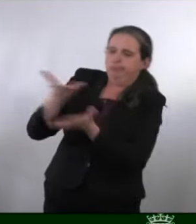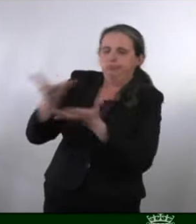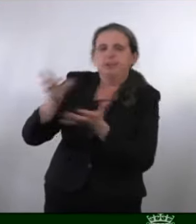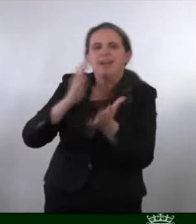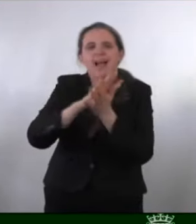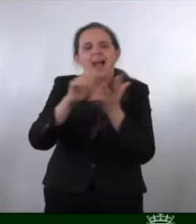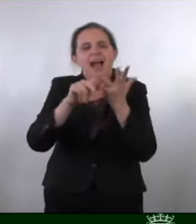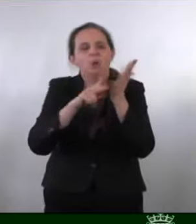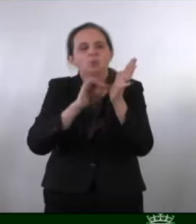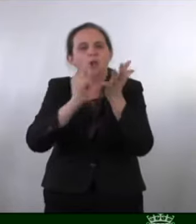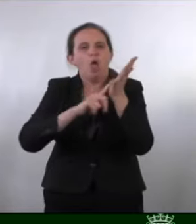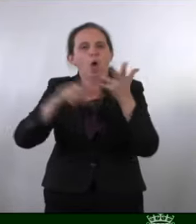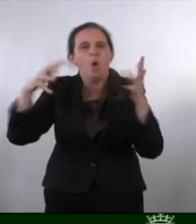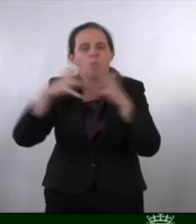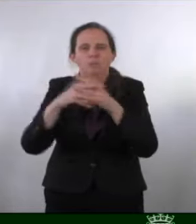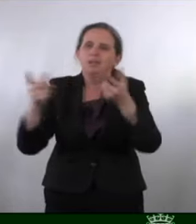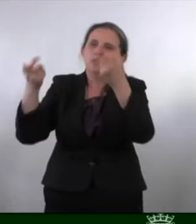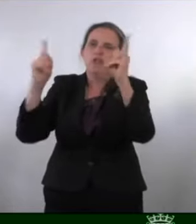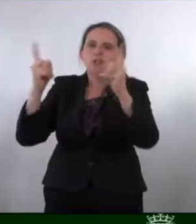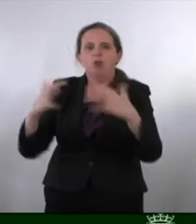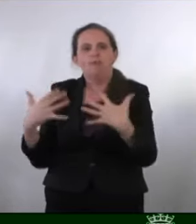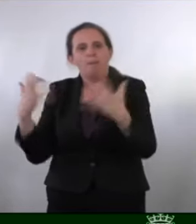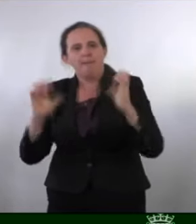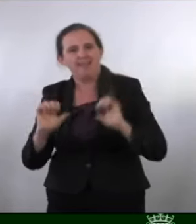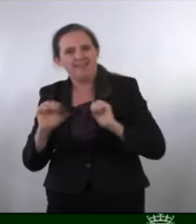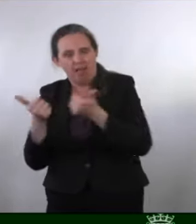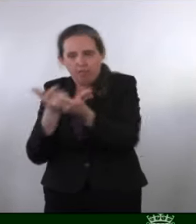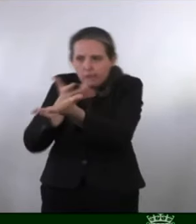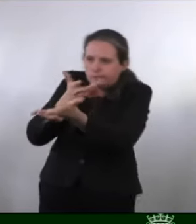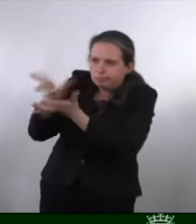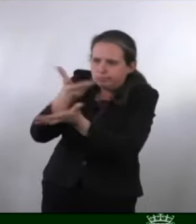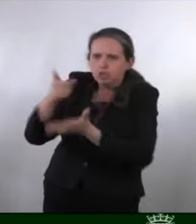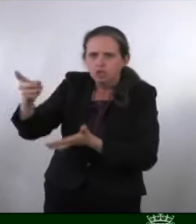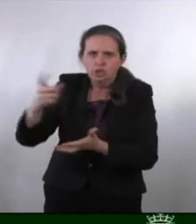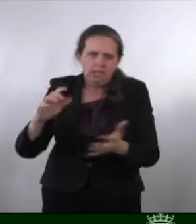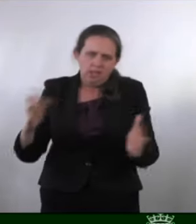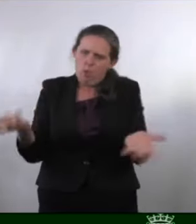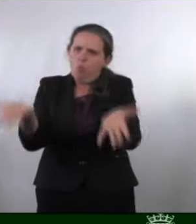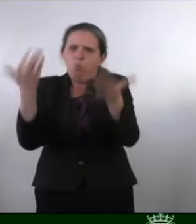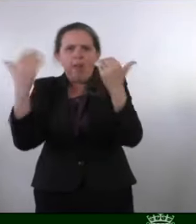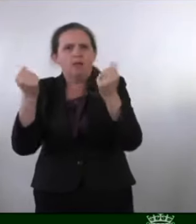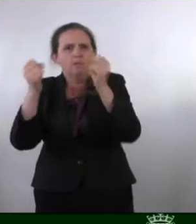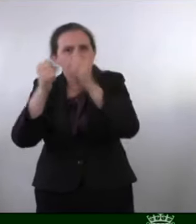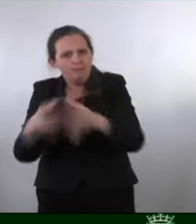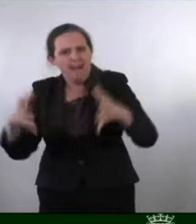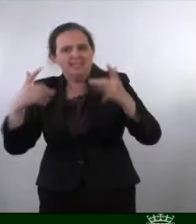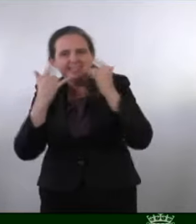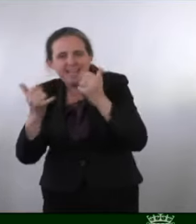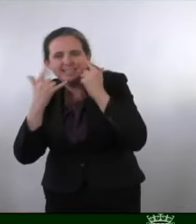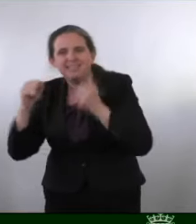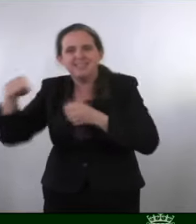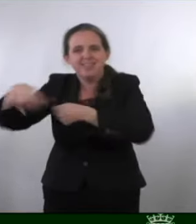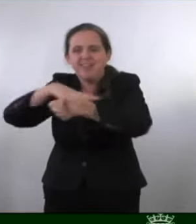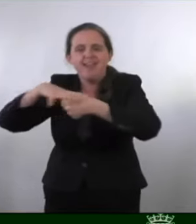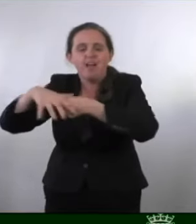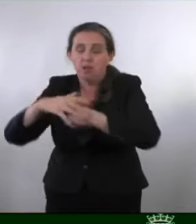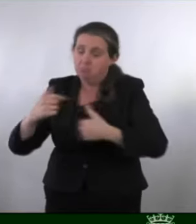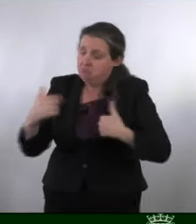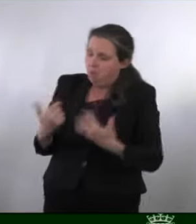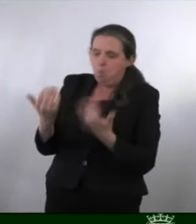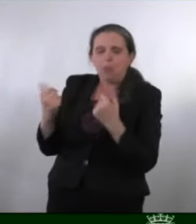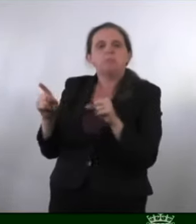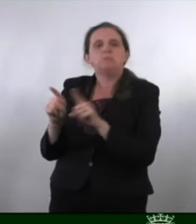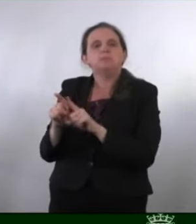rapid testing, under her jurisdiction locally. And we both welcome the fact the government has